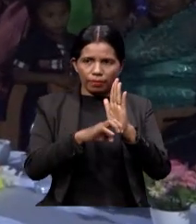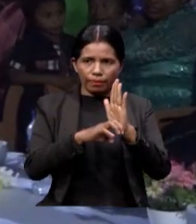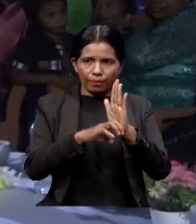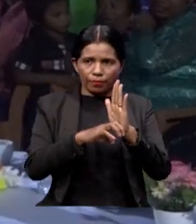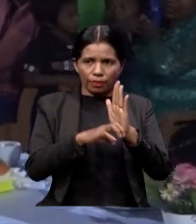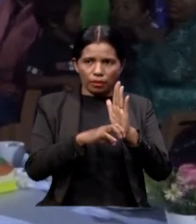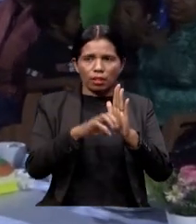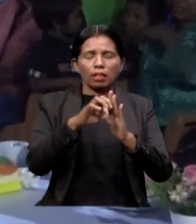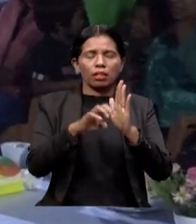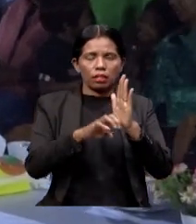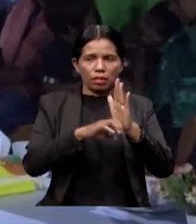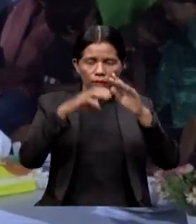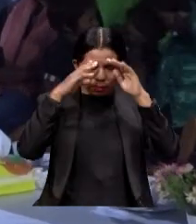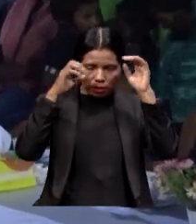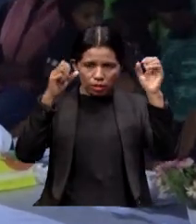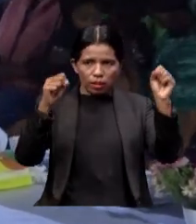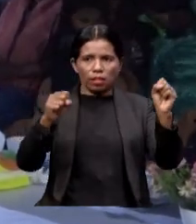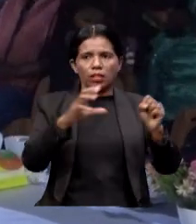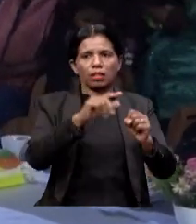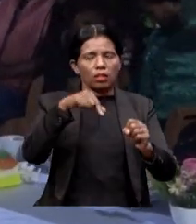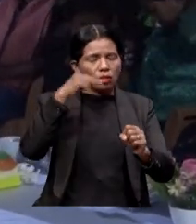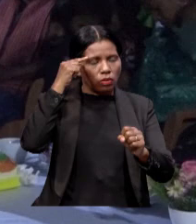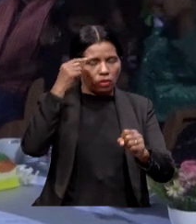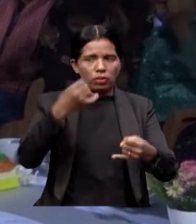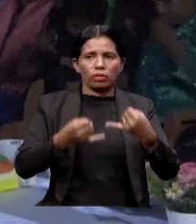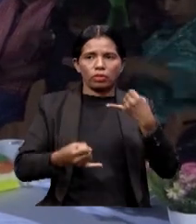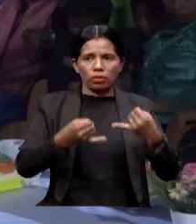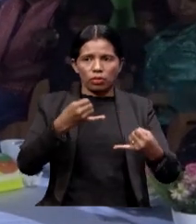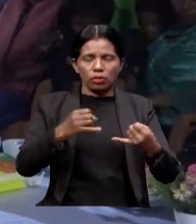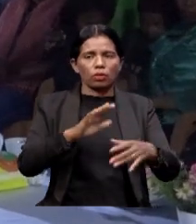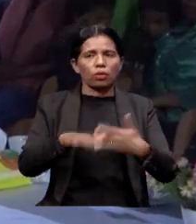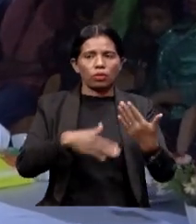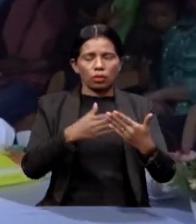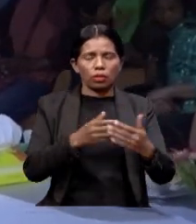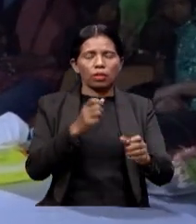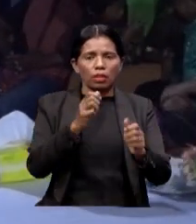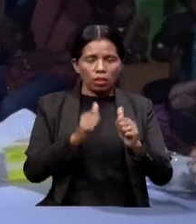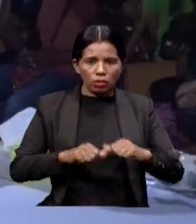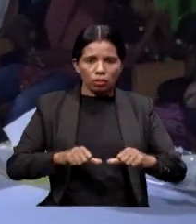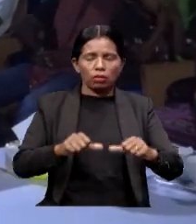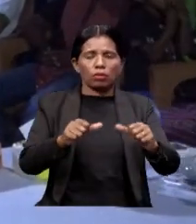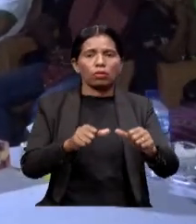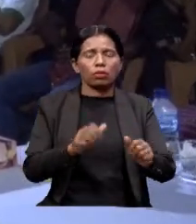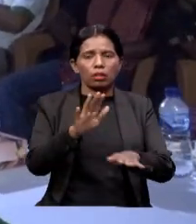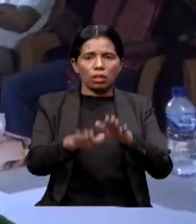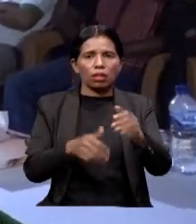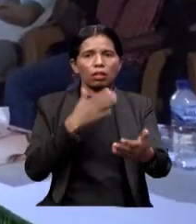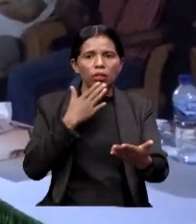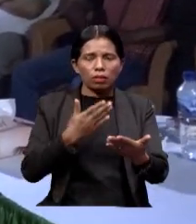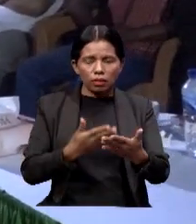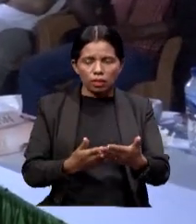Estado Presidente, Parlamento, Governo, Justiça, o todo tem lá o dia, a casa, a dia,